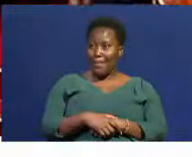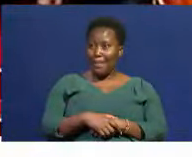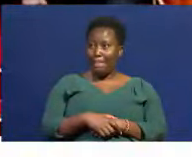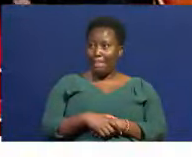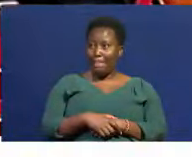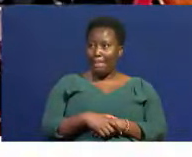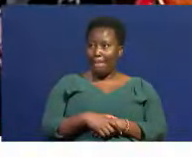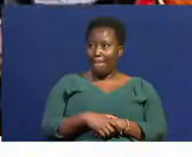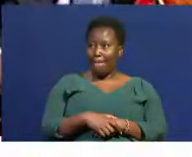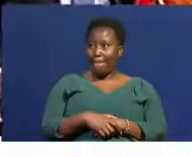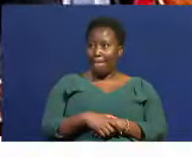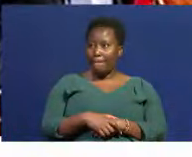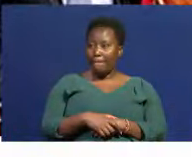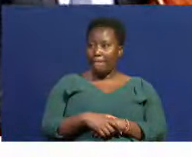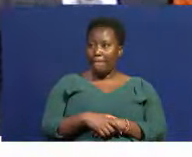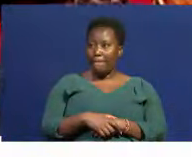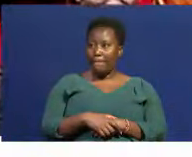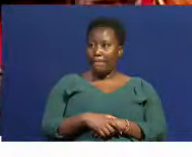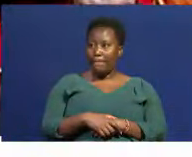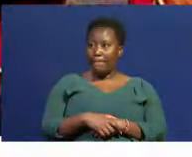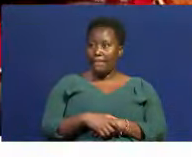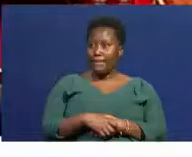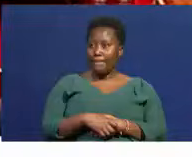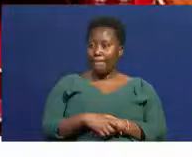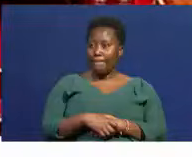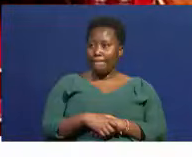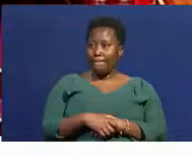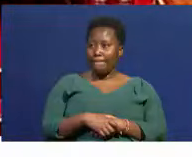Leave the chamber, Senator Wambua.